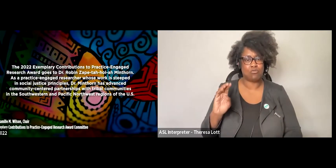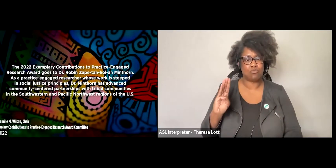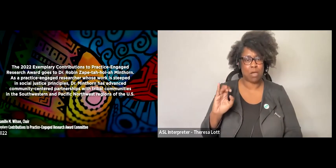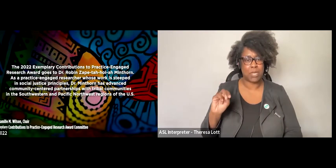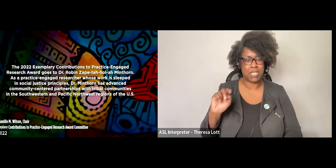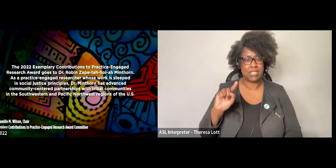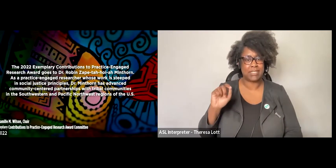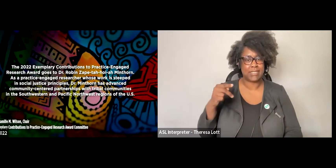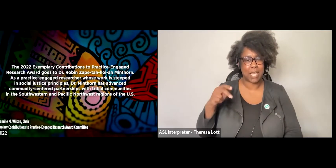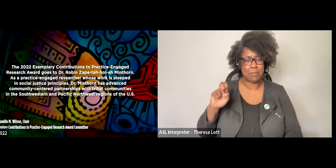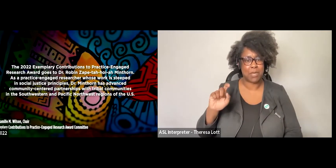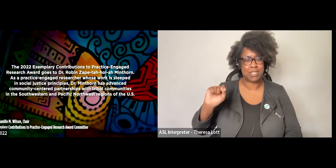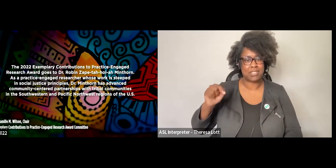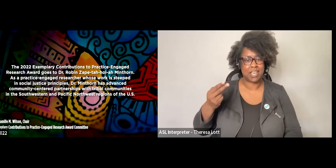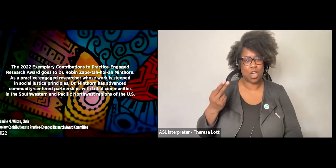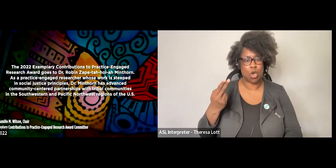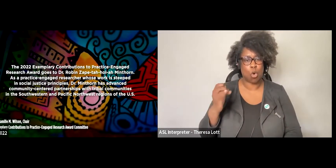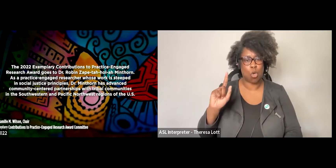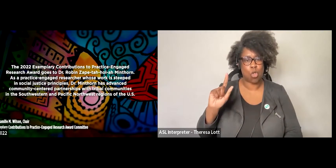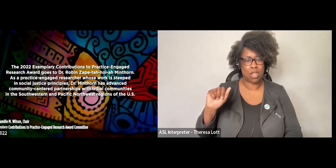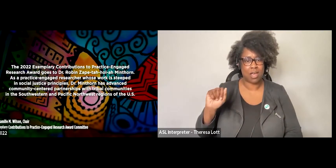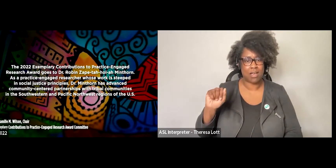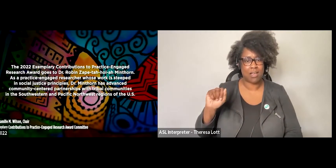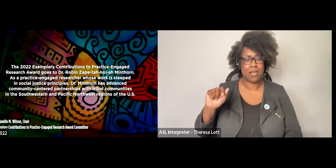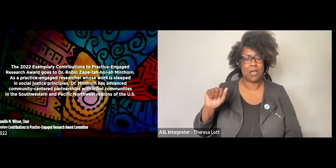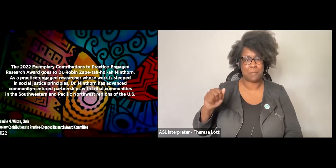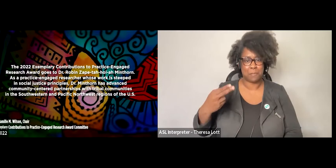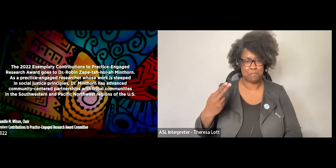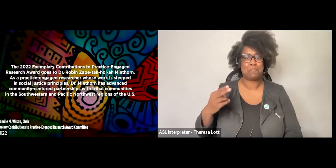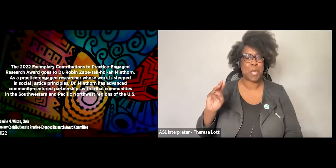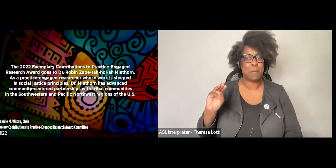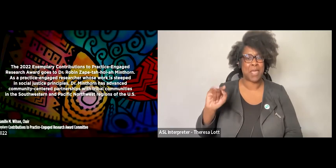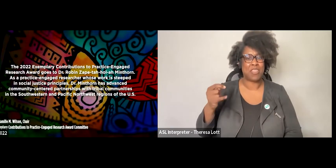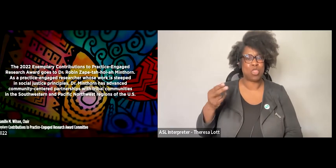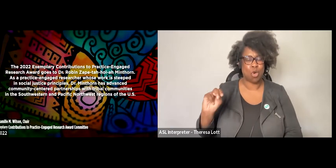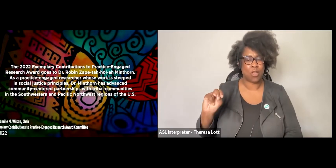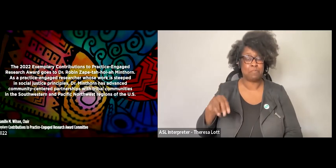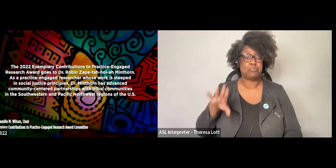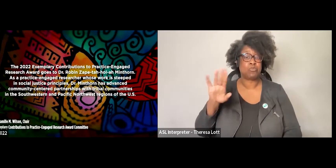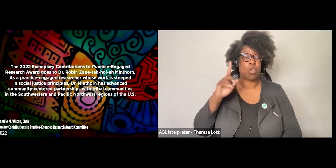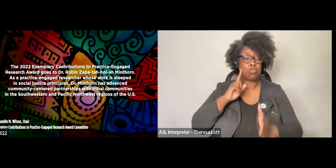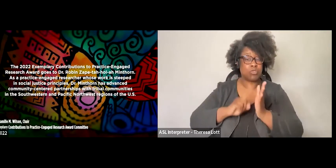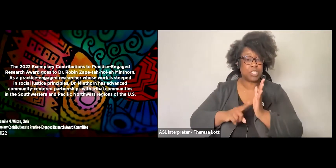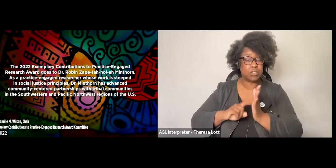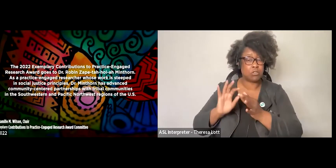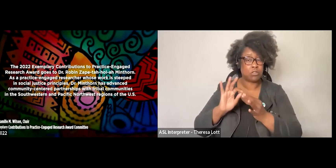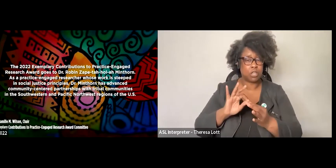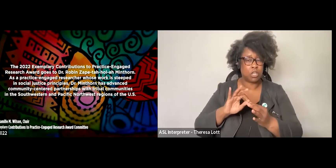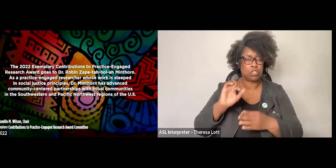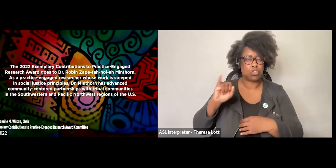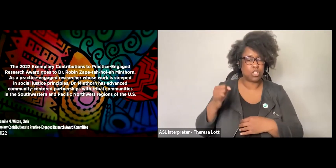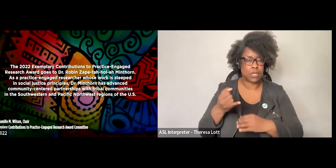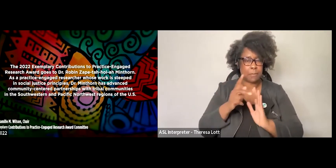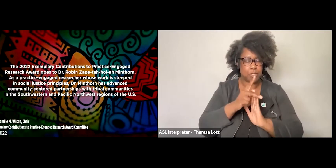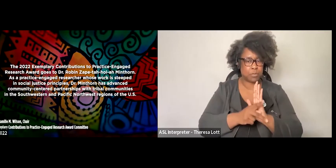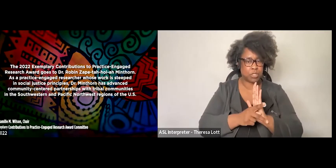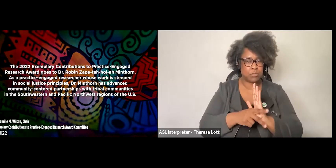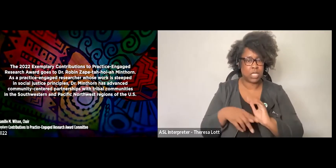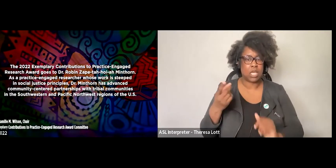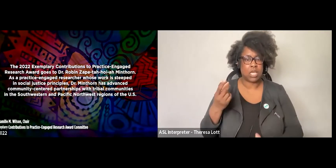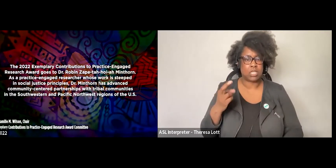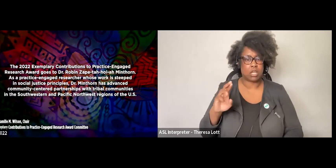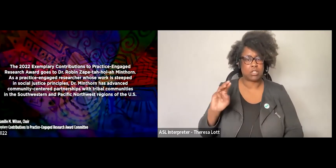Zeptahola Minthorn. As a practice-engaged researcher whose work is steeped in social justice principles, Dr. Minthorn has